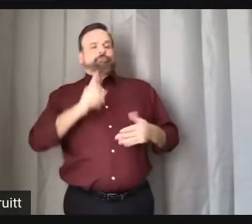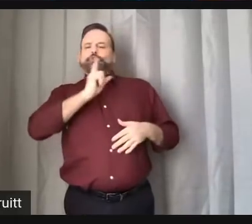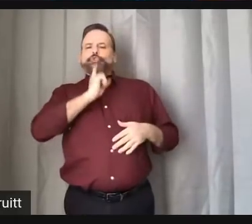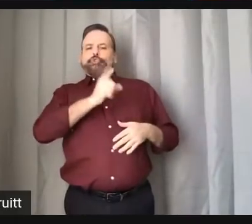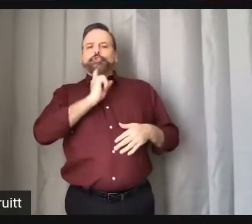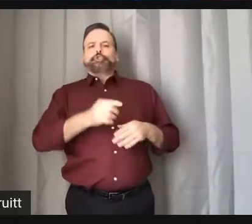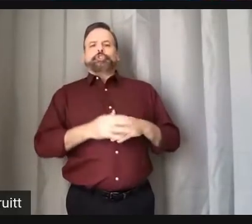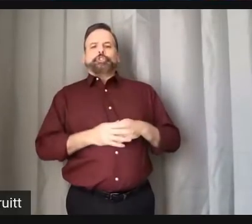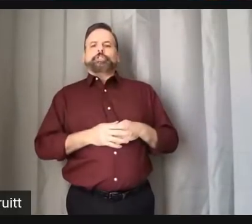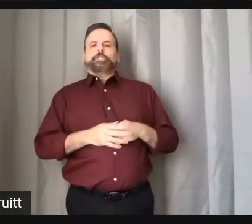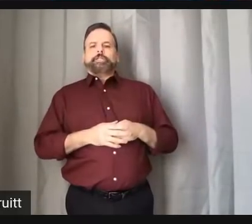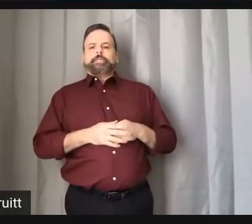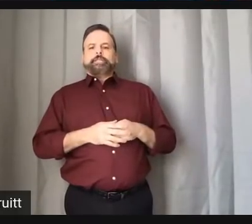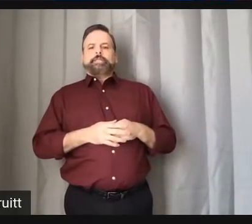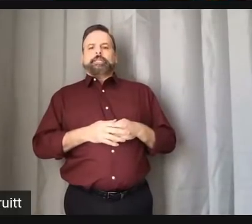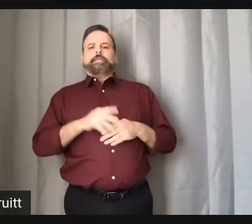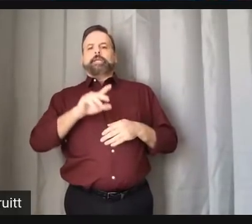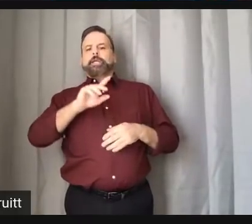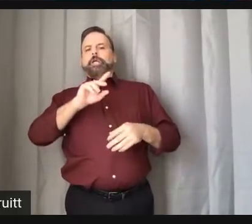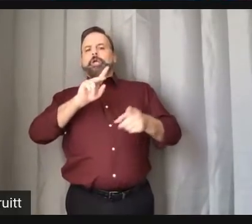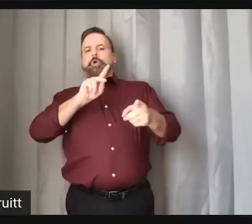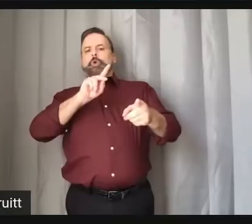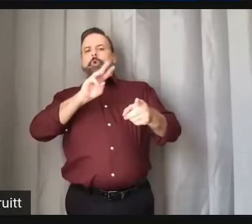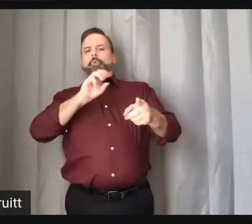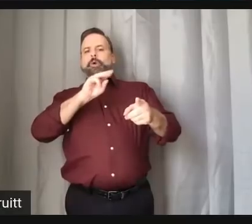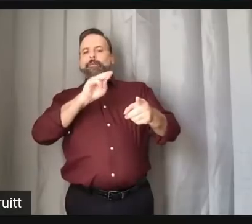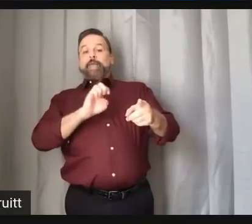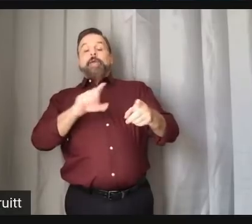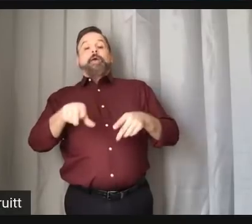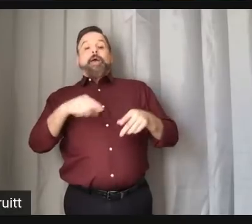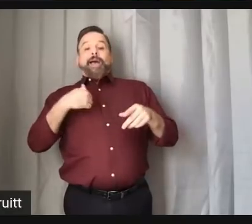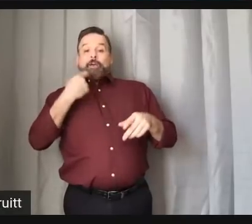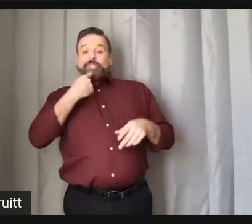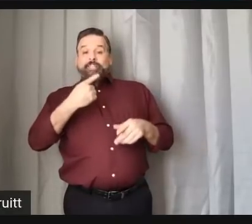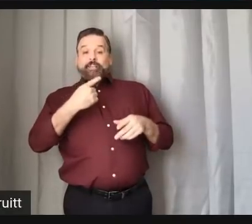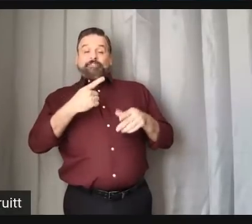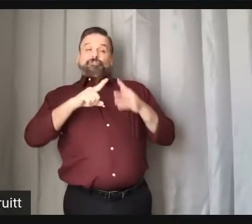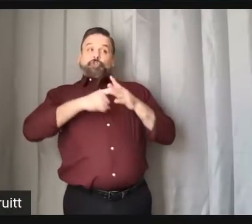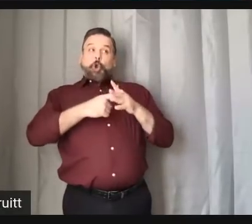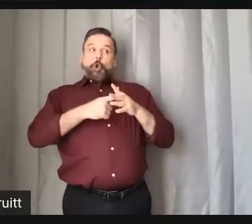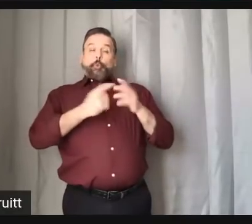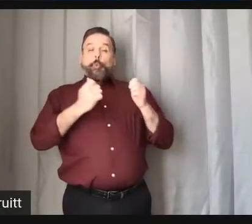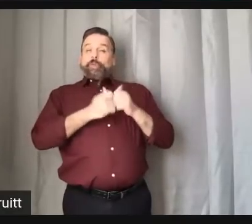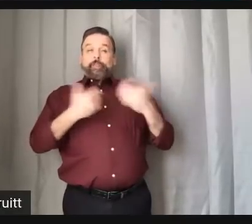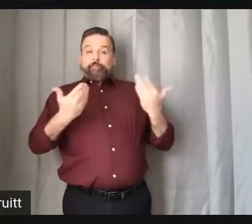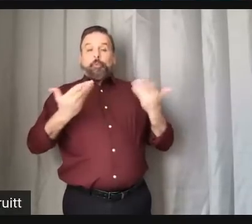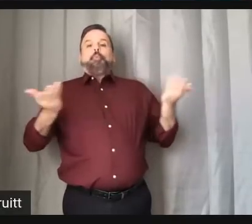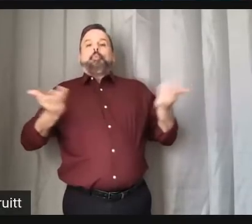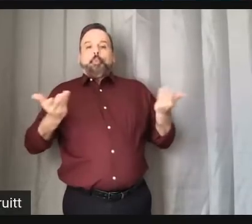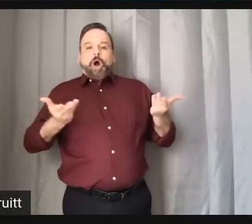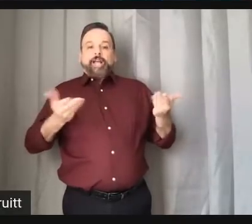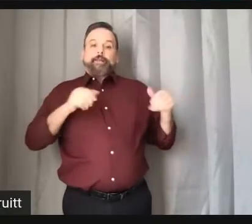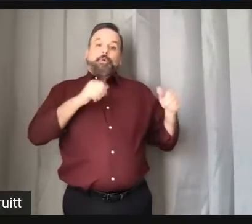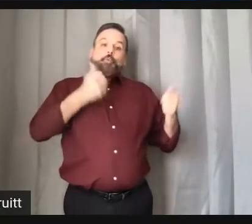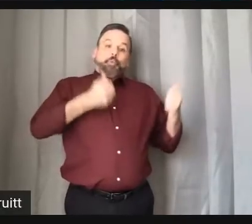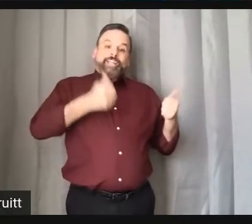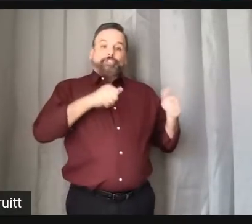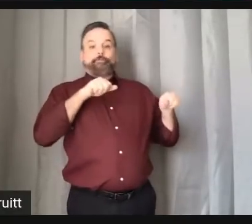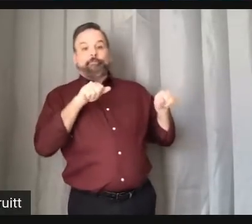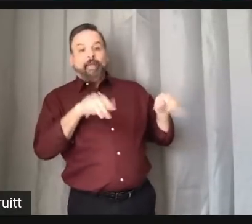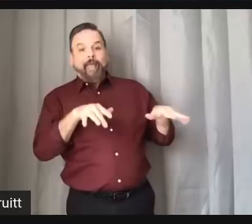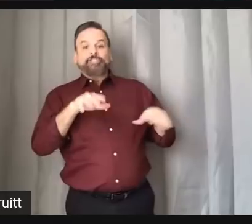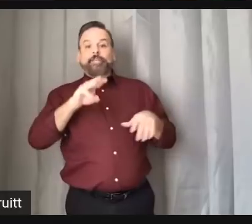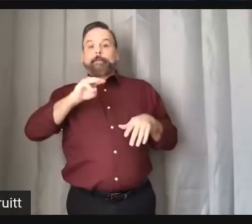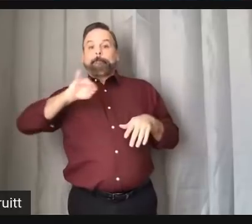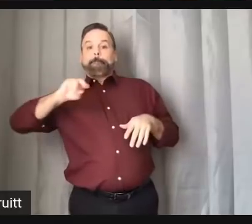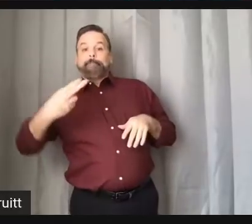Sure. I would say, well, starting with what magic or myths did